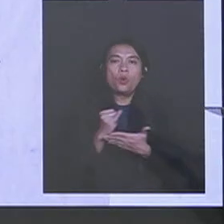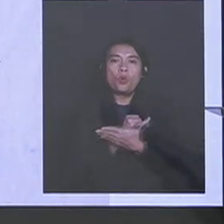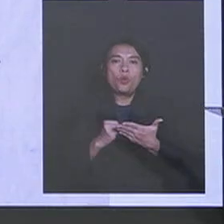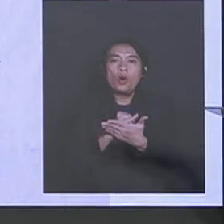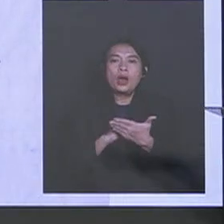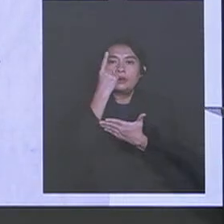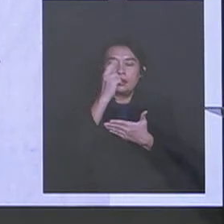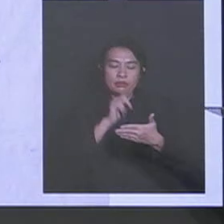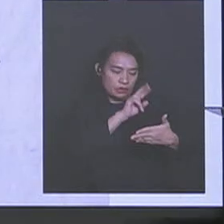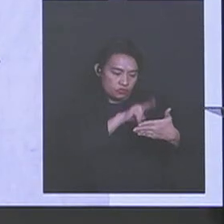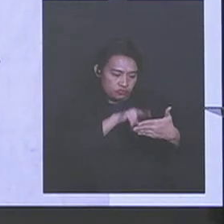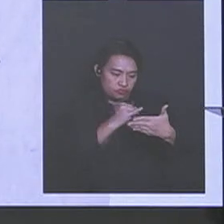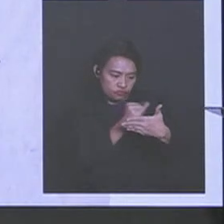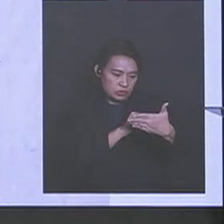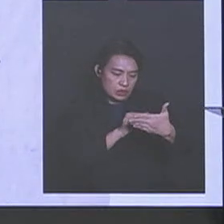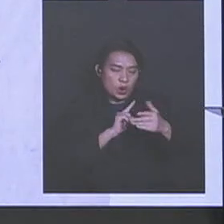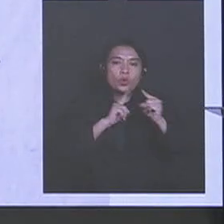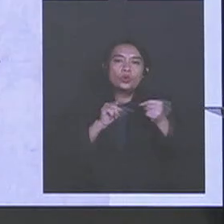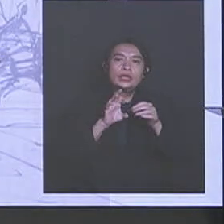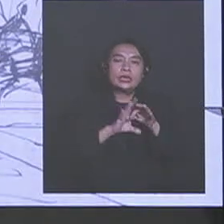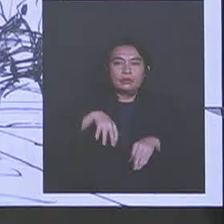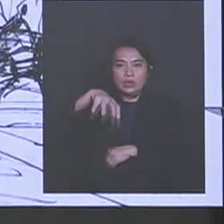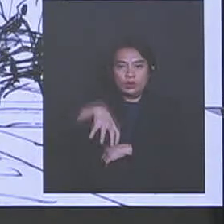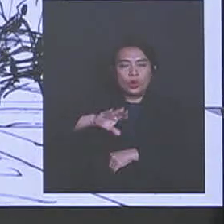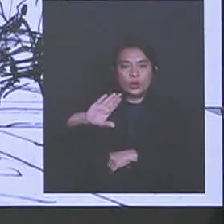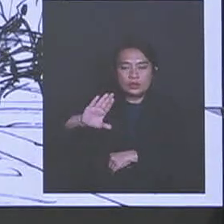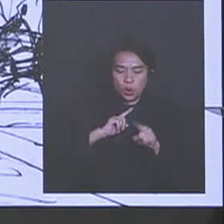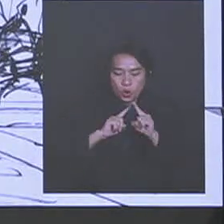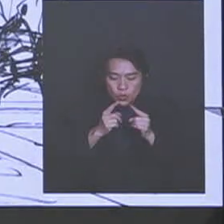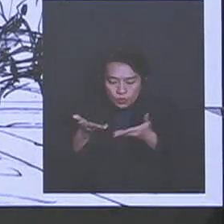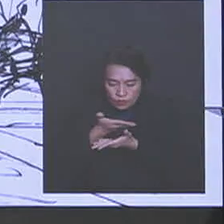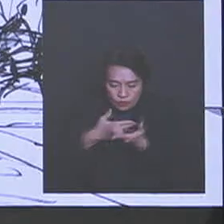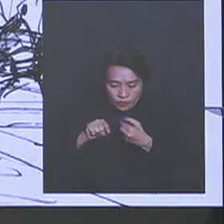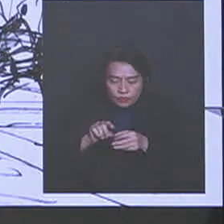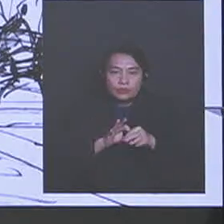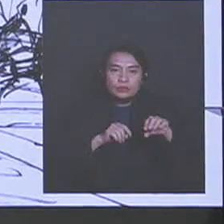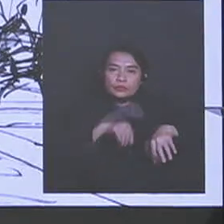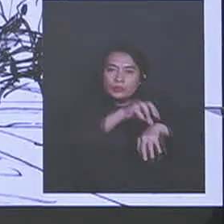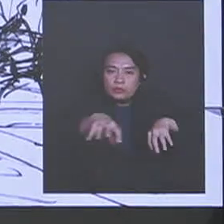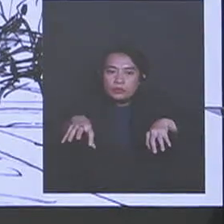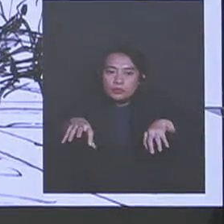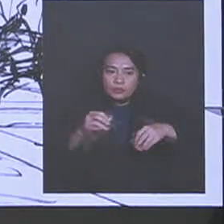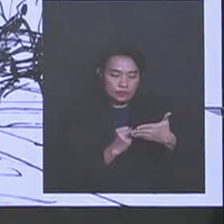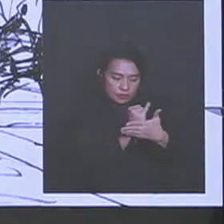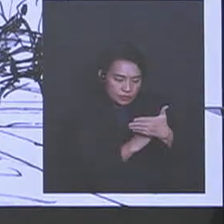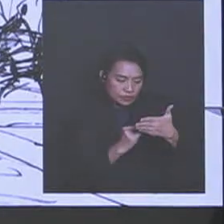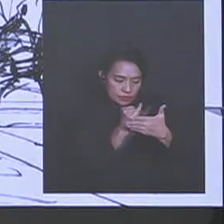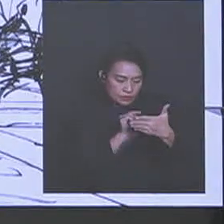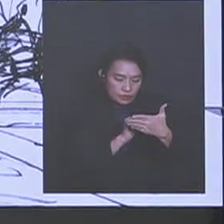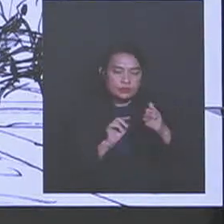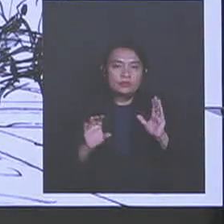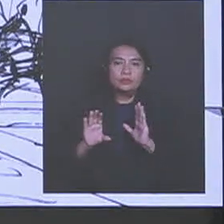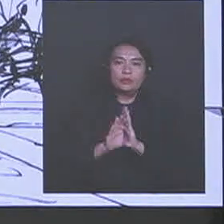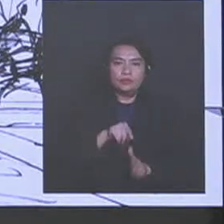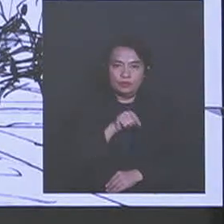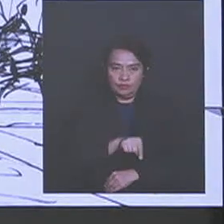within city planning, but also across city agencies. But we ended up using these sketches for the public review because, again, we found the